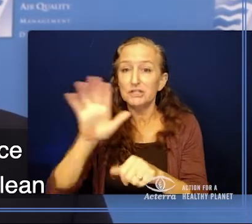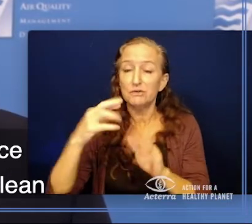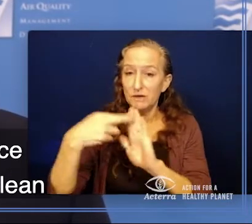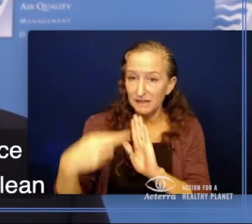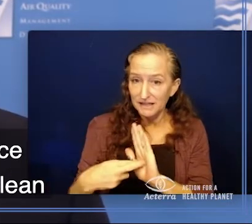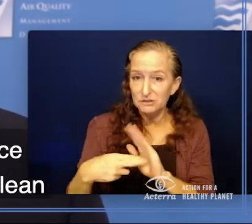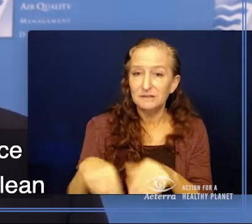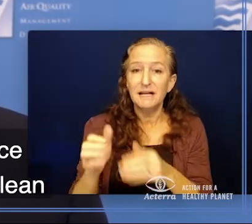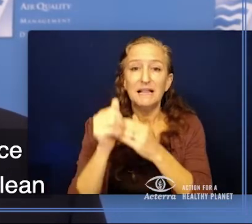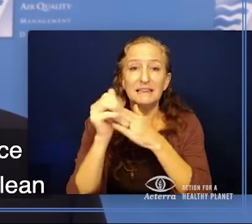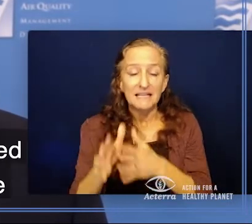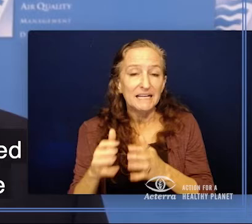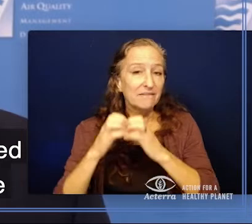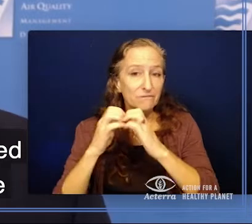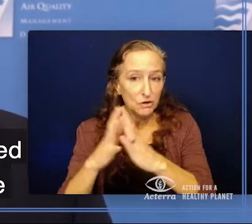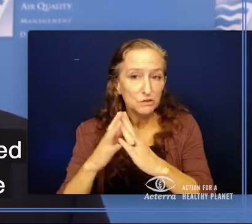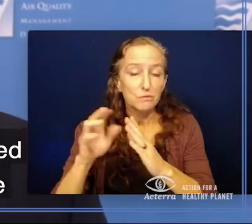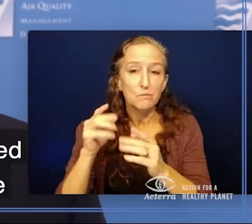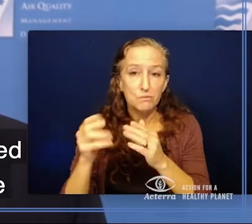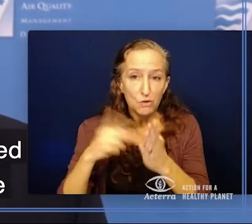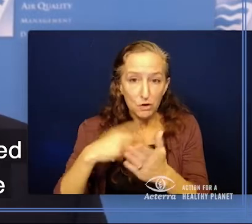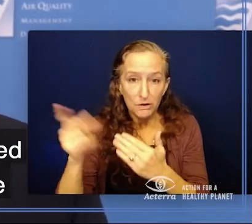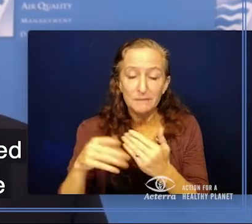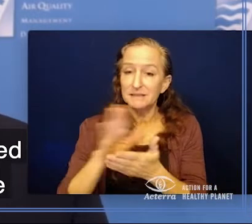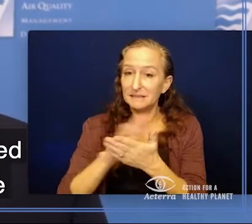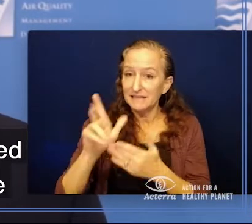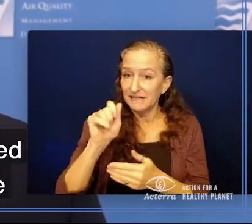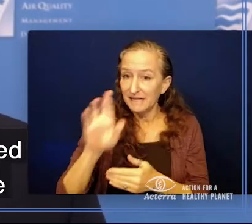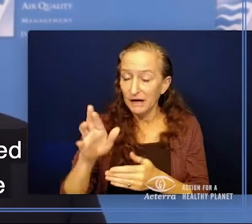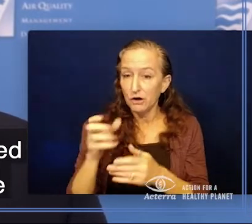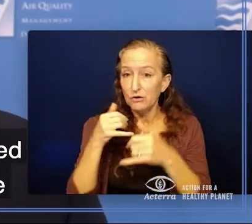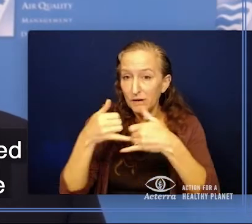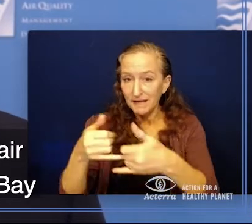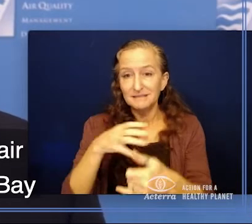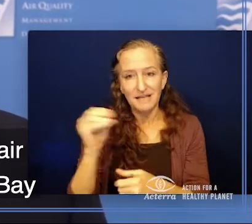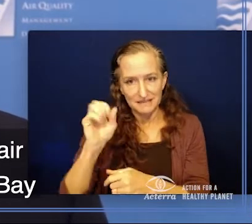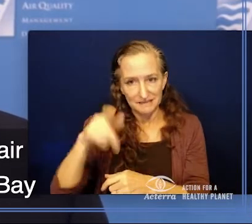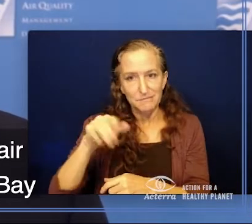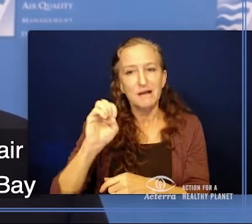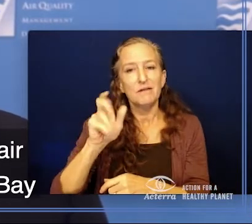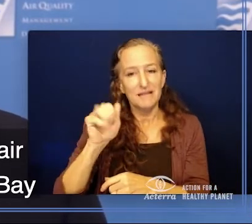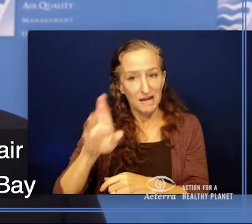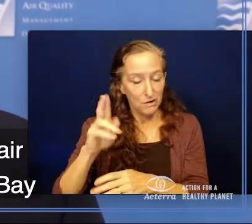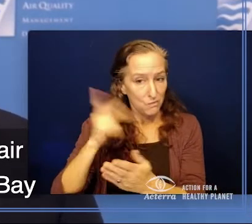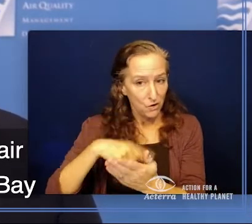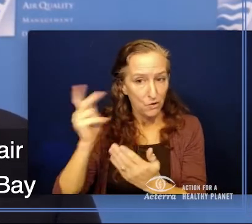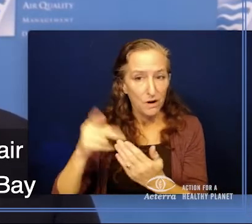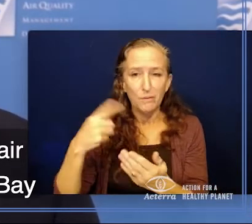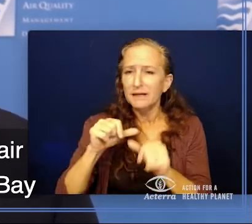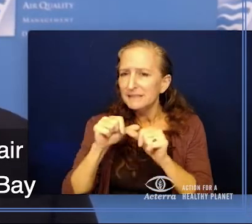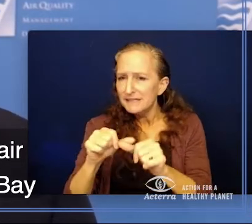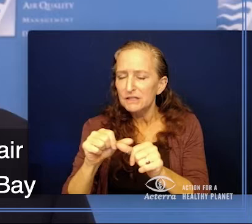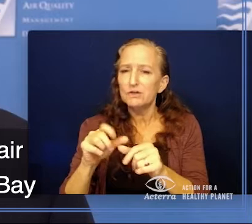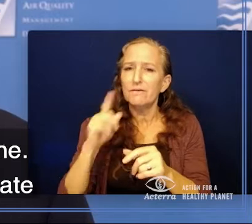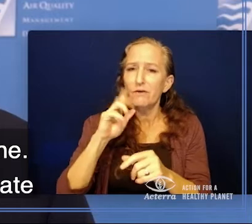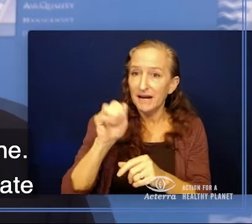and enforcement programs, clean air grants, and our renowned Spare the Air program, we continue to make dramatic air quality